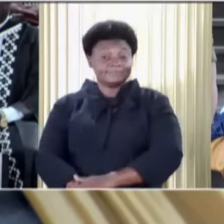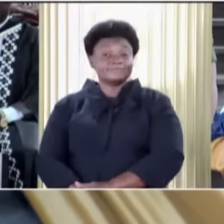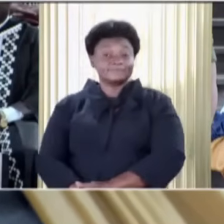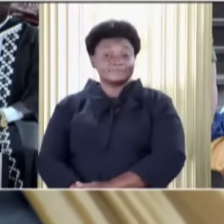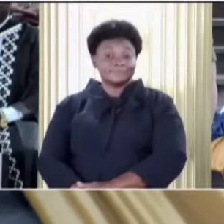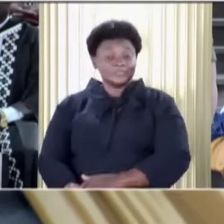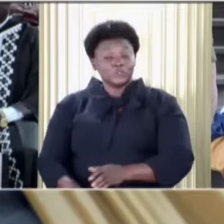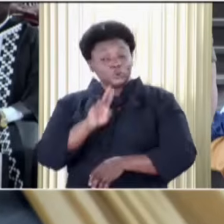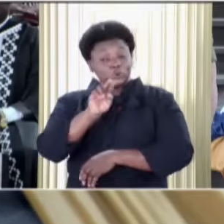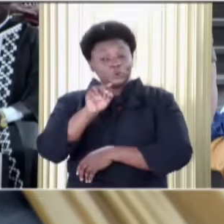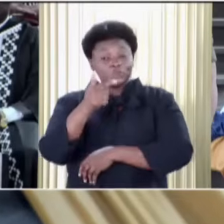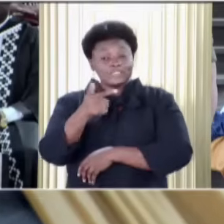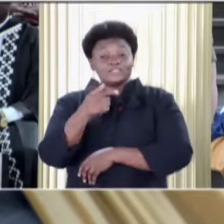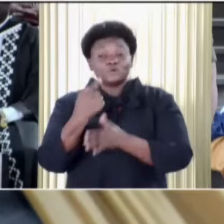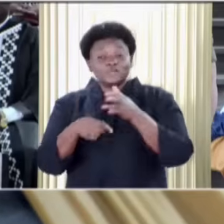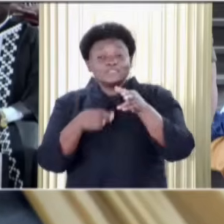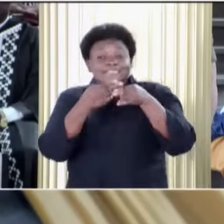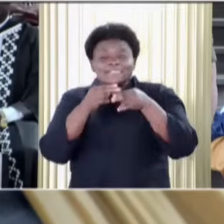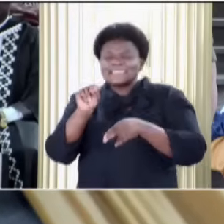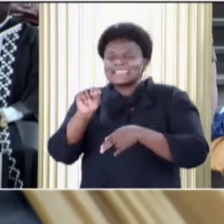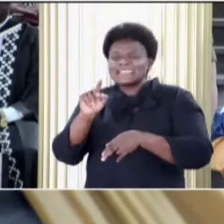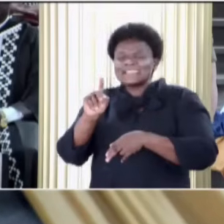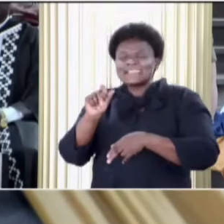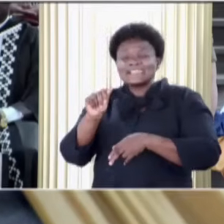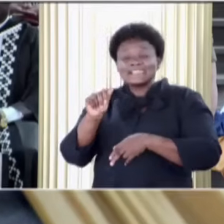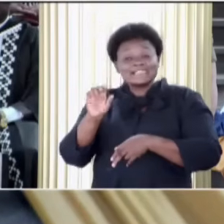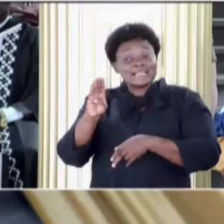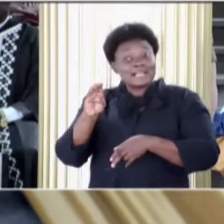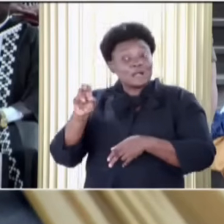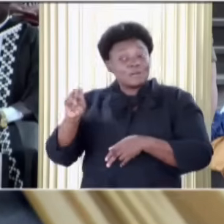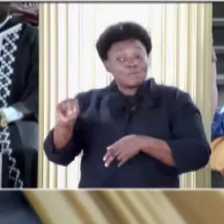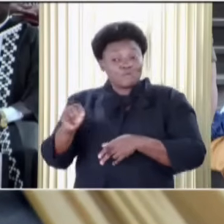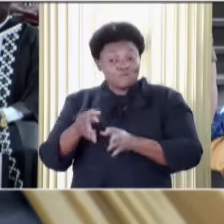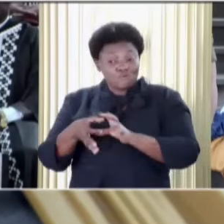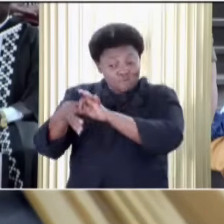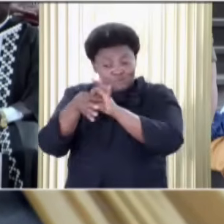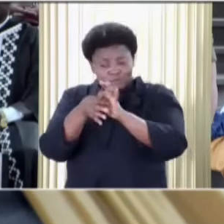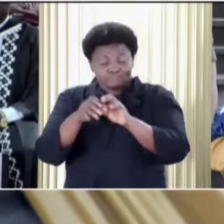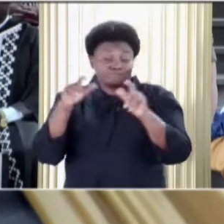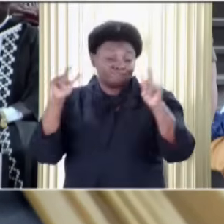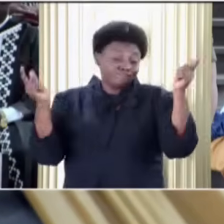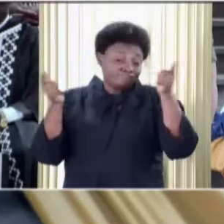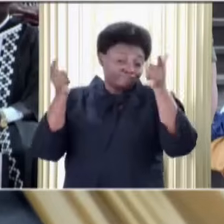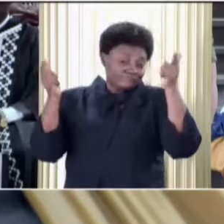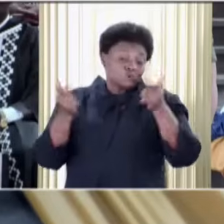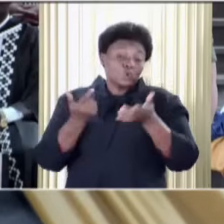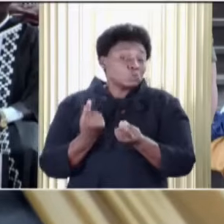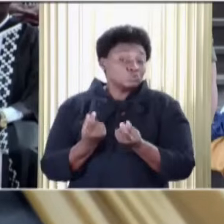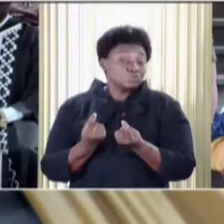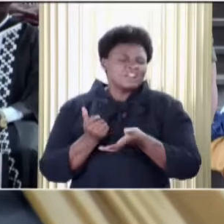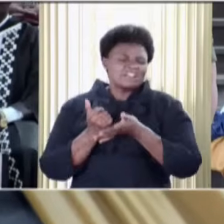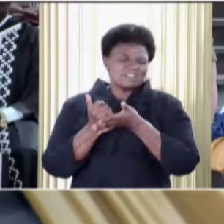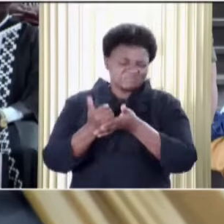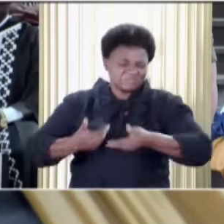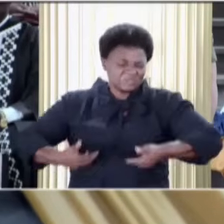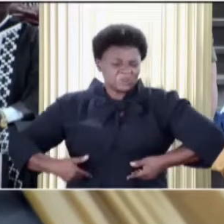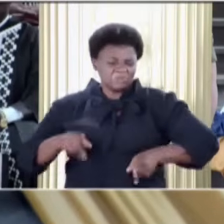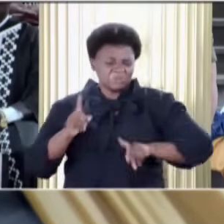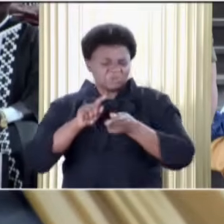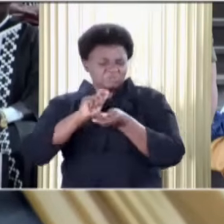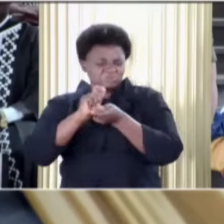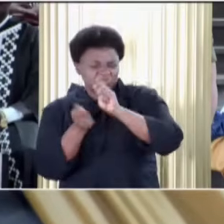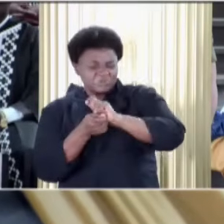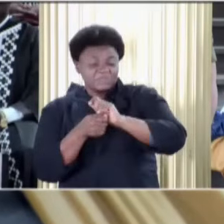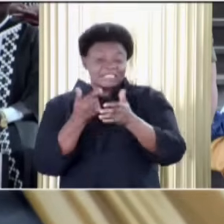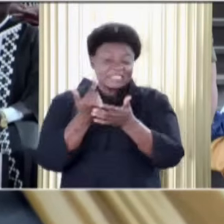in Kabom Collaborative has been launched, aimed at empowering young people to transform Ghana's